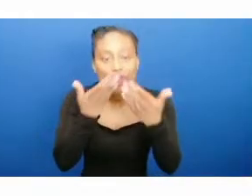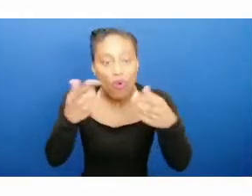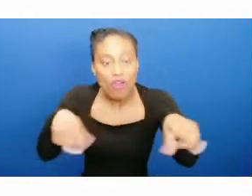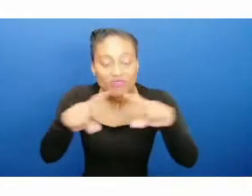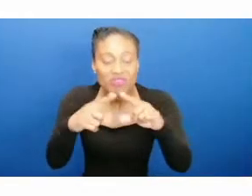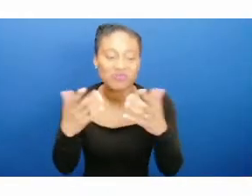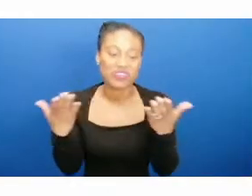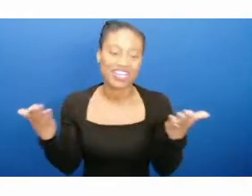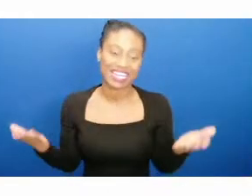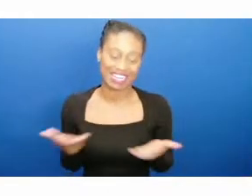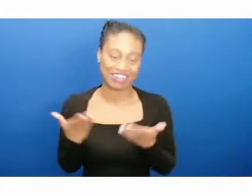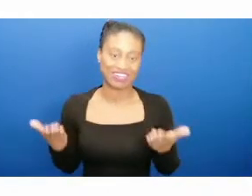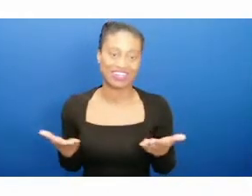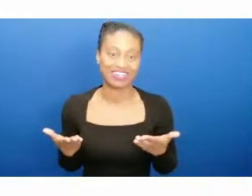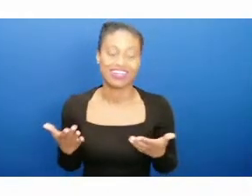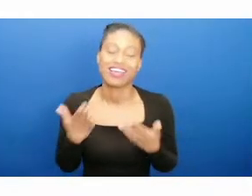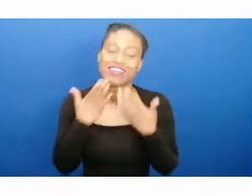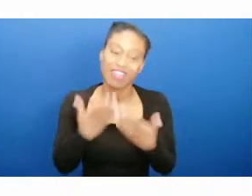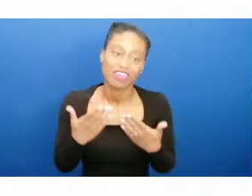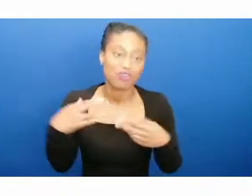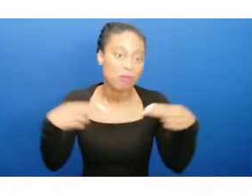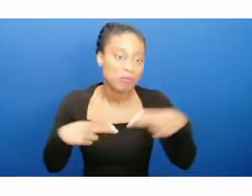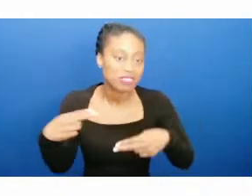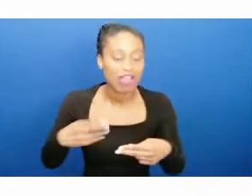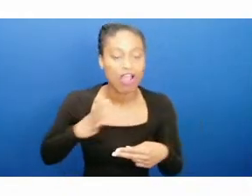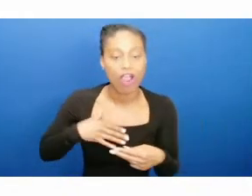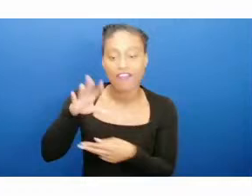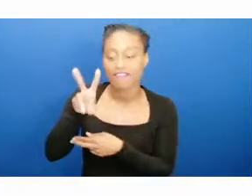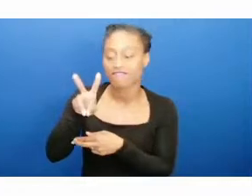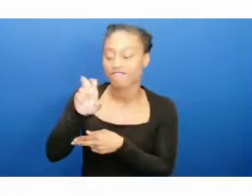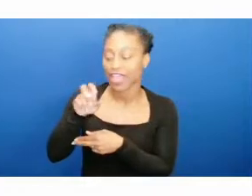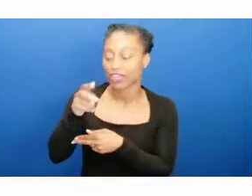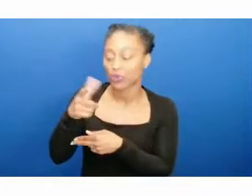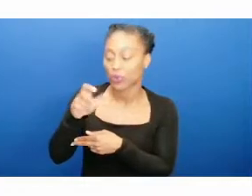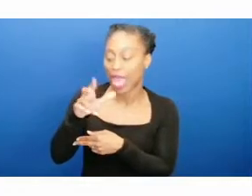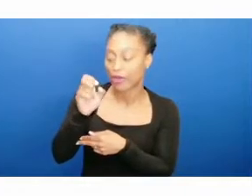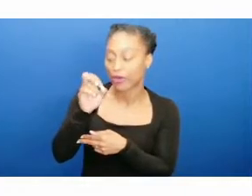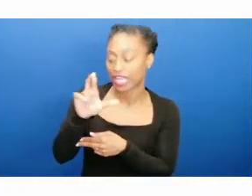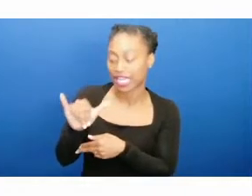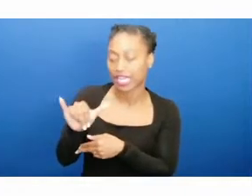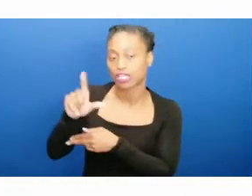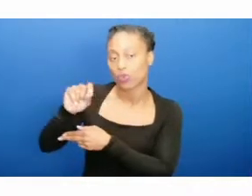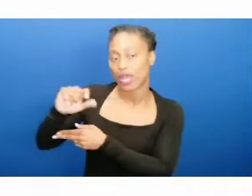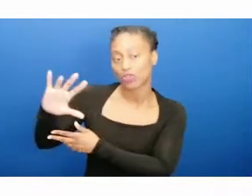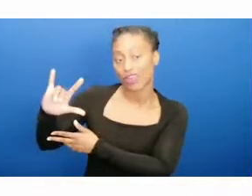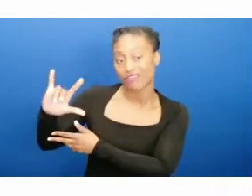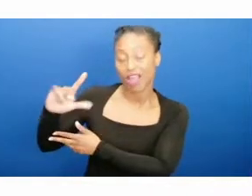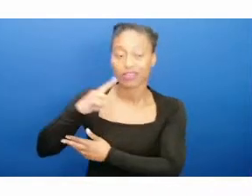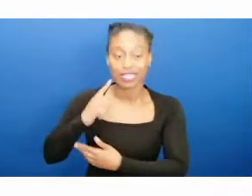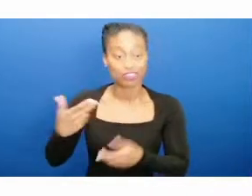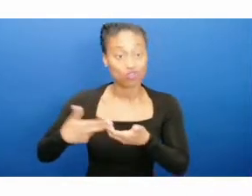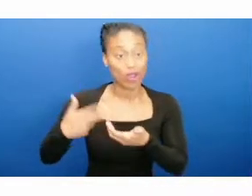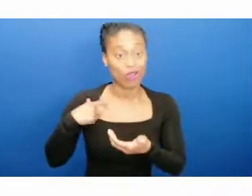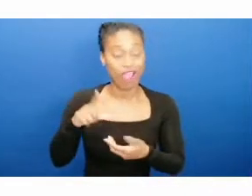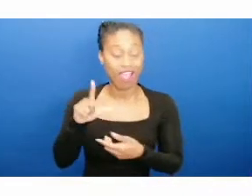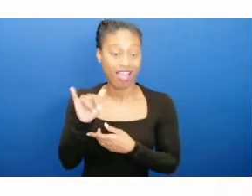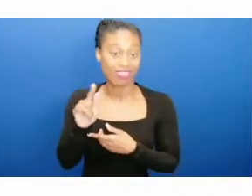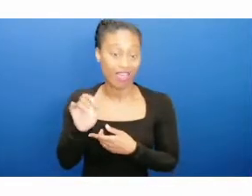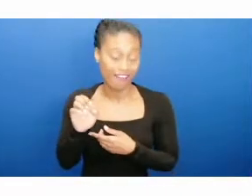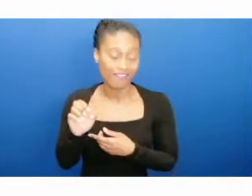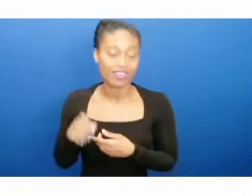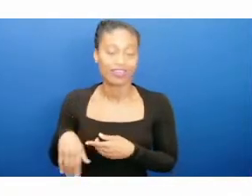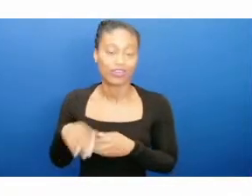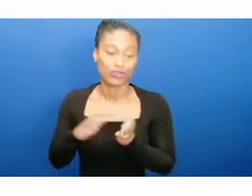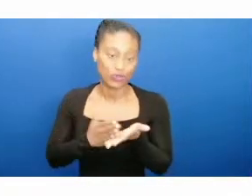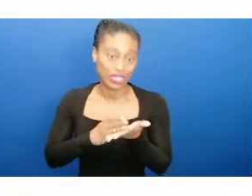here, participating in Veguary 2025, for joining us for today's live cooking demo. Or like I said, once